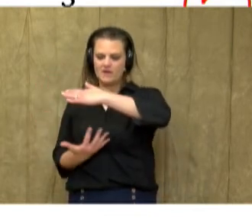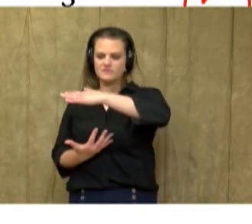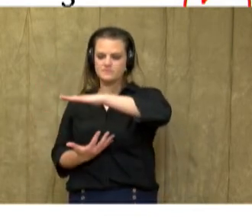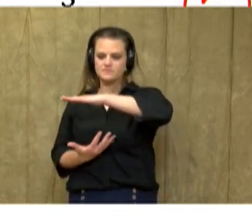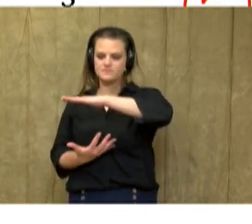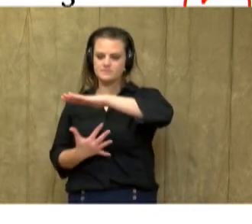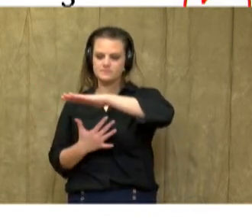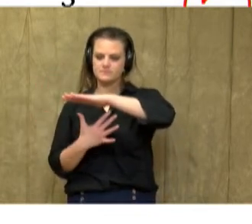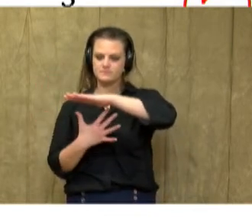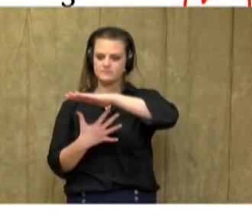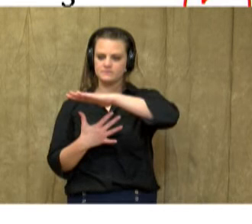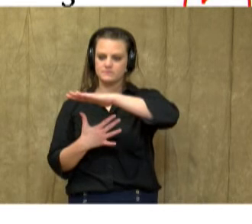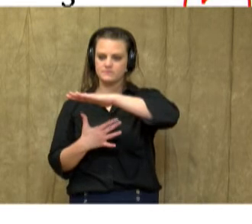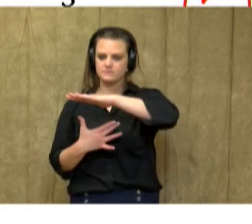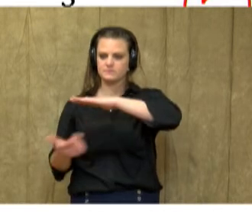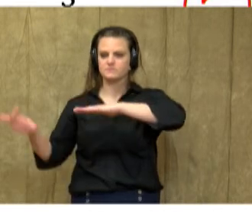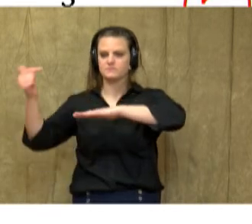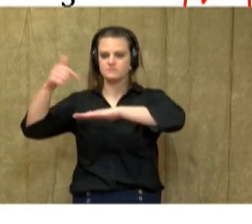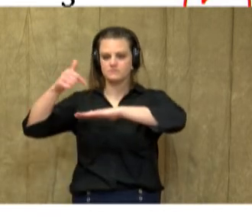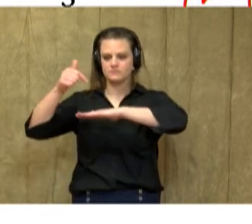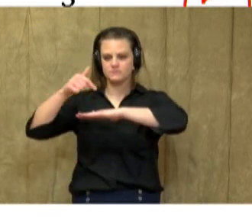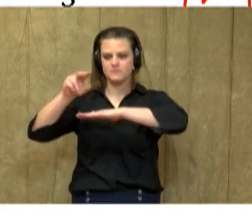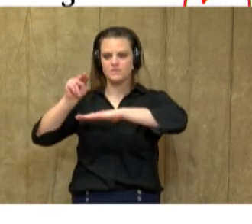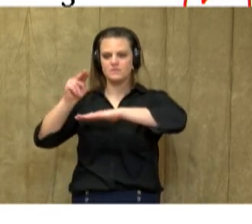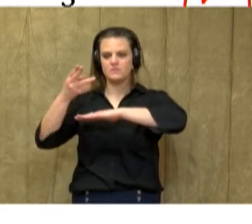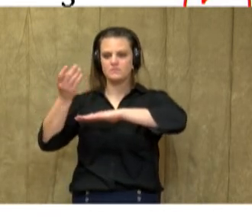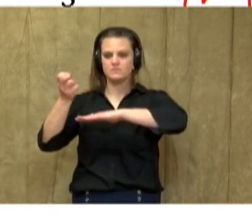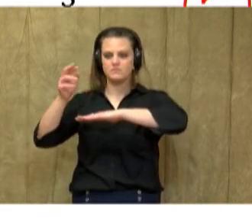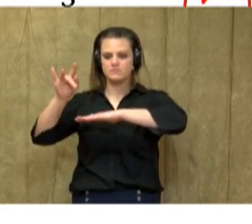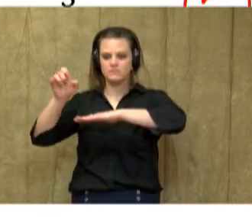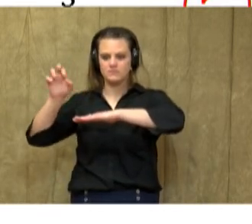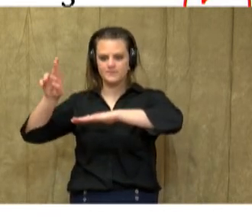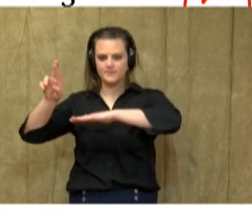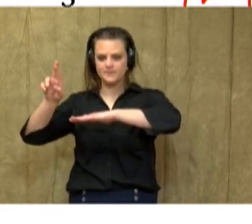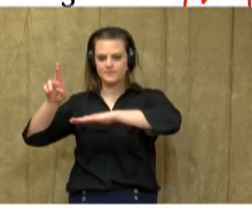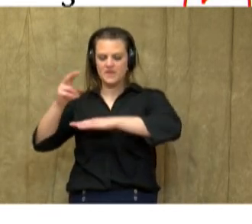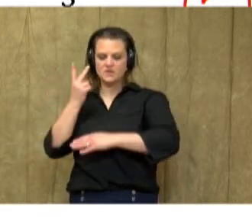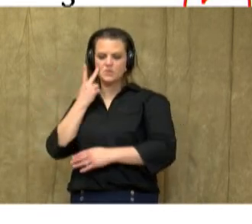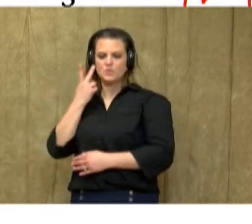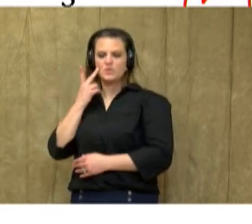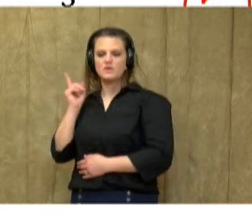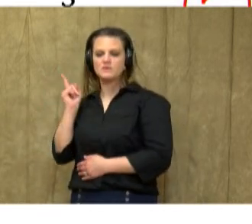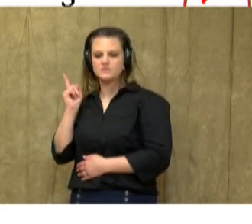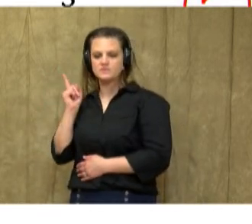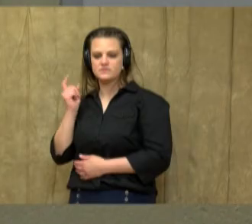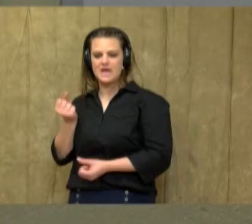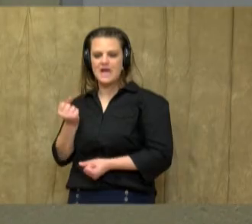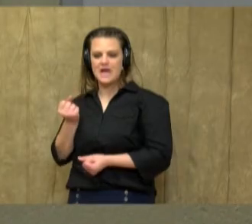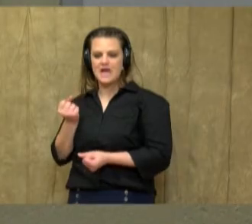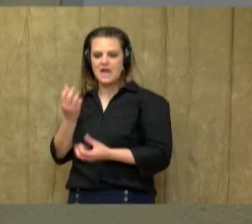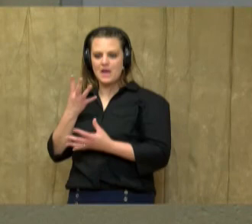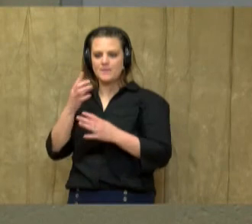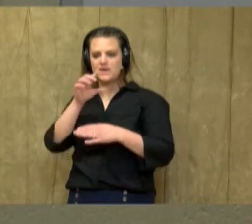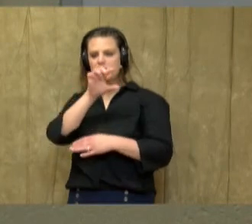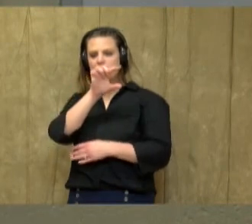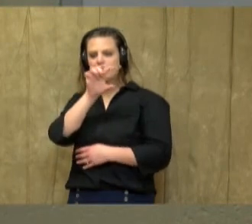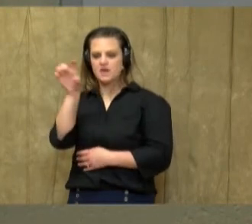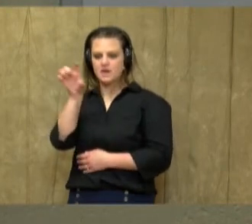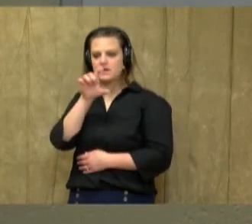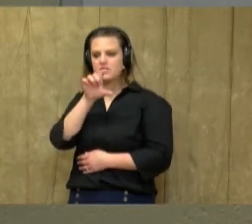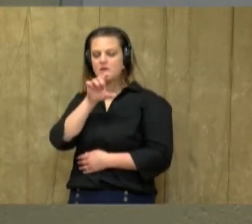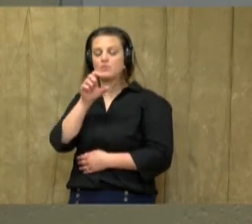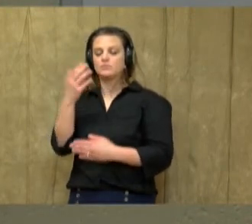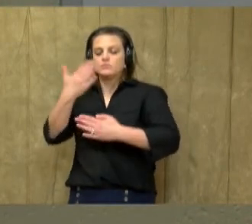5. And then I'm going to look right here to see how many are shaded